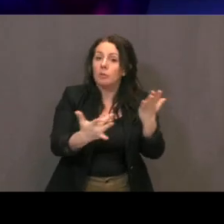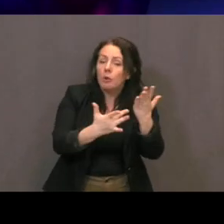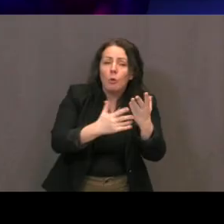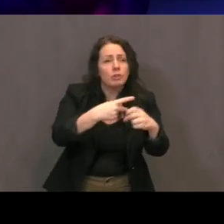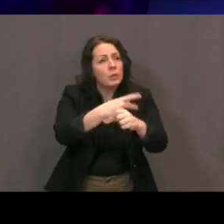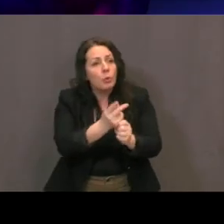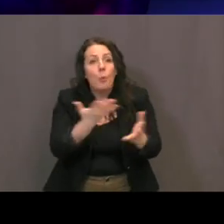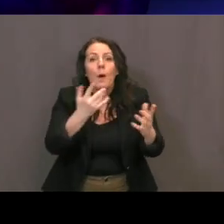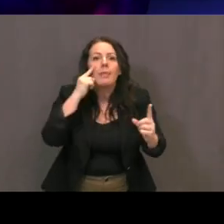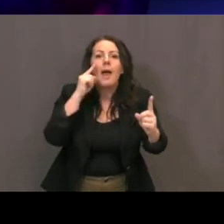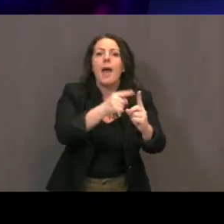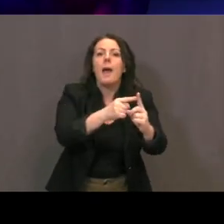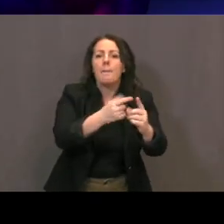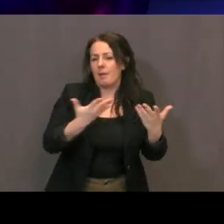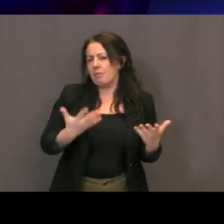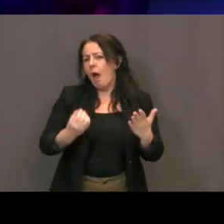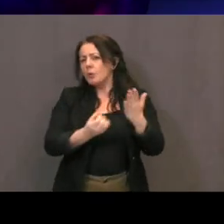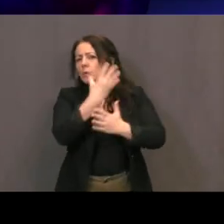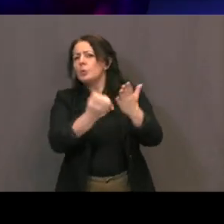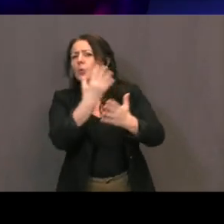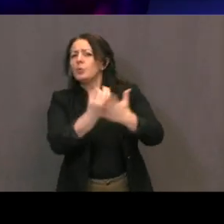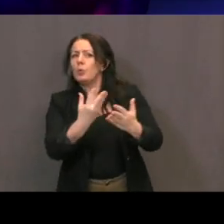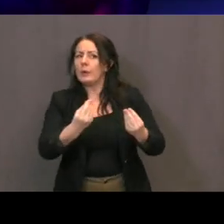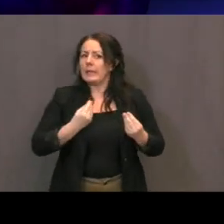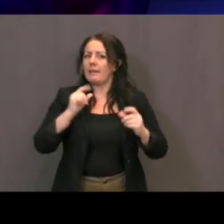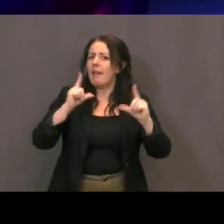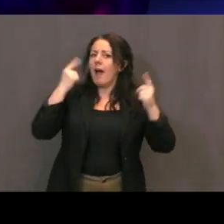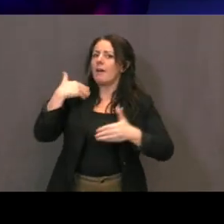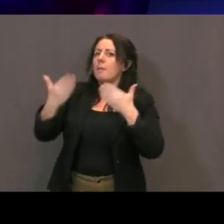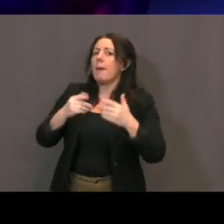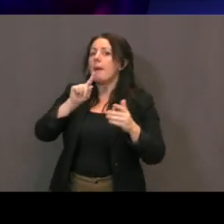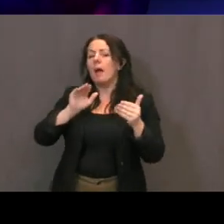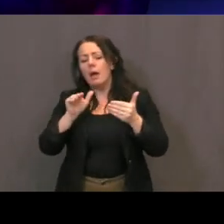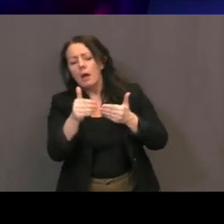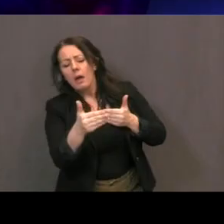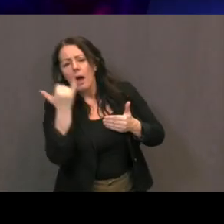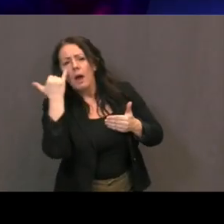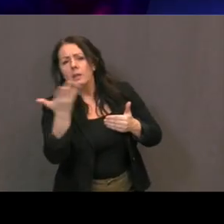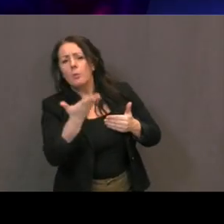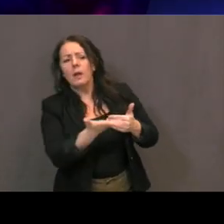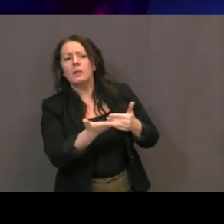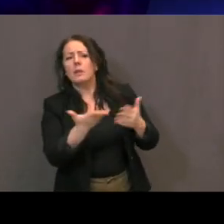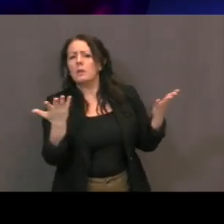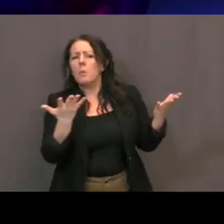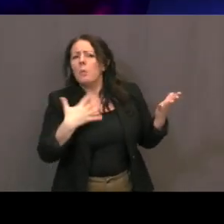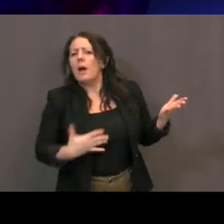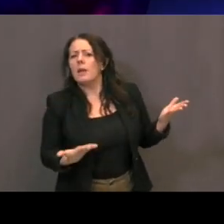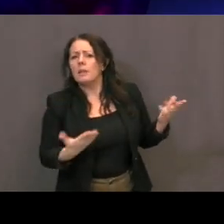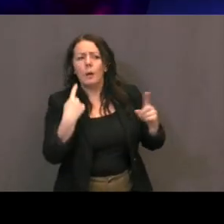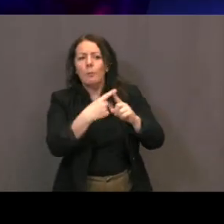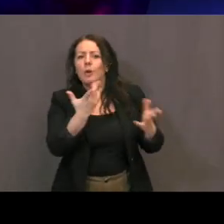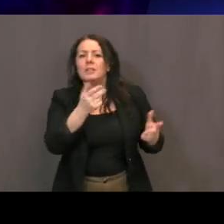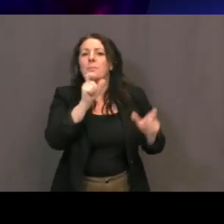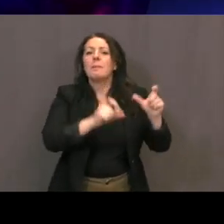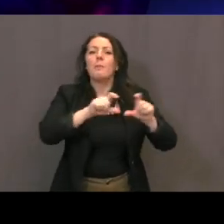what ideas of human communication, and of course, whose interests do they serve?